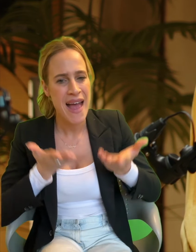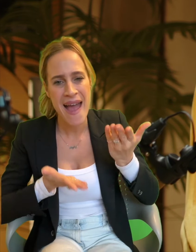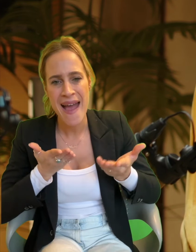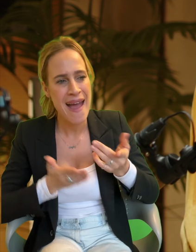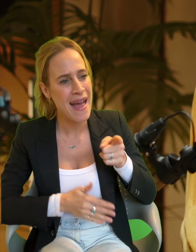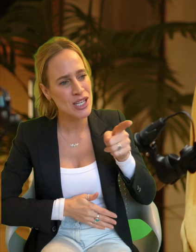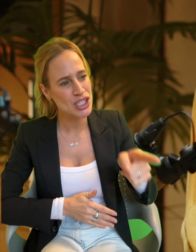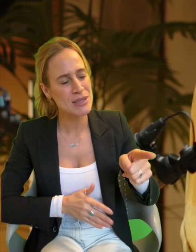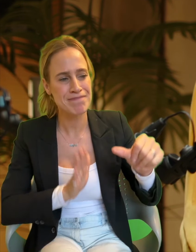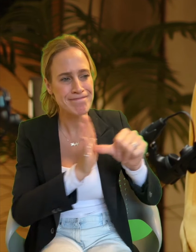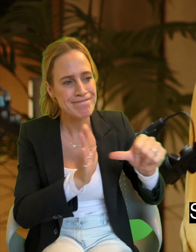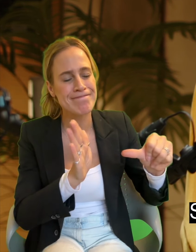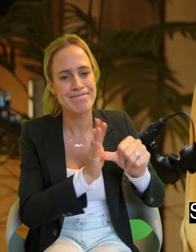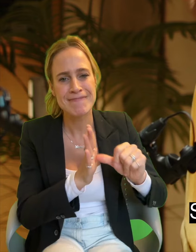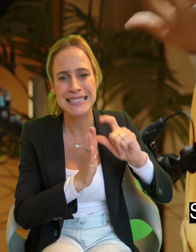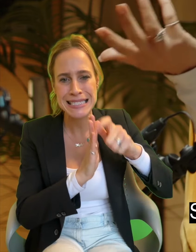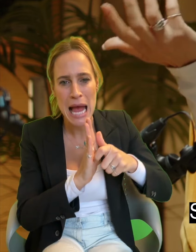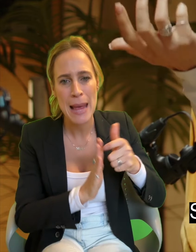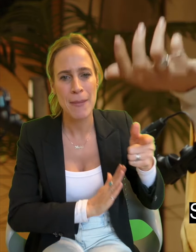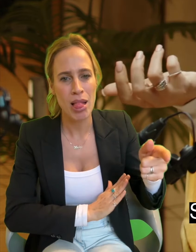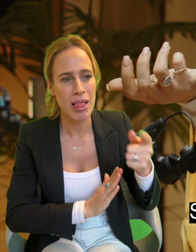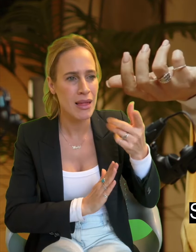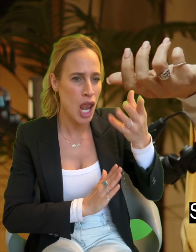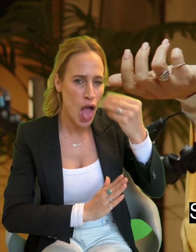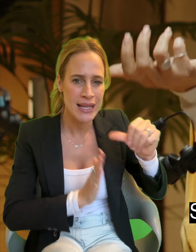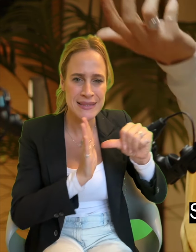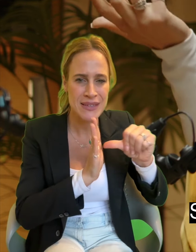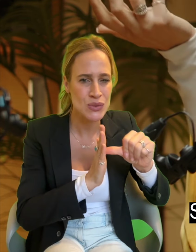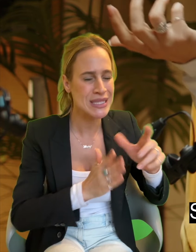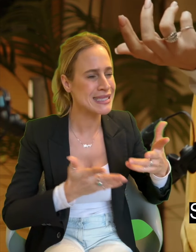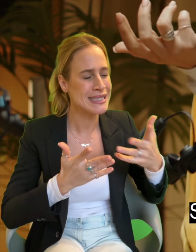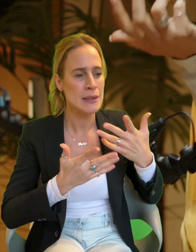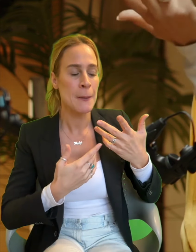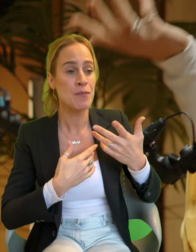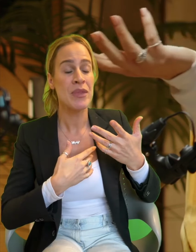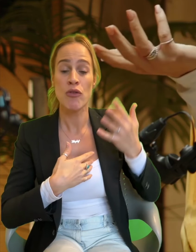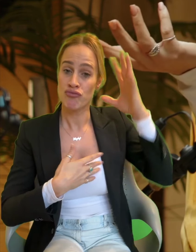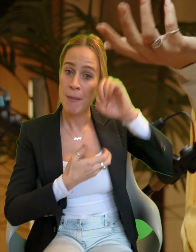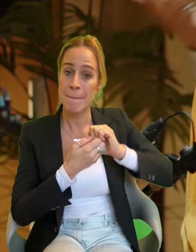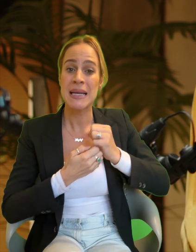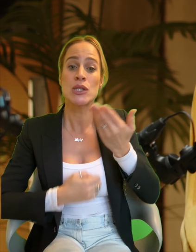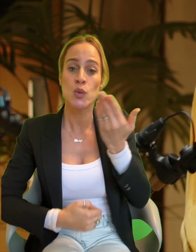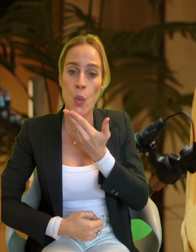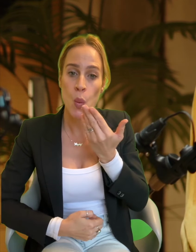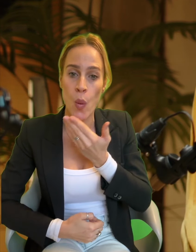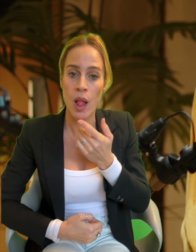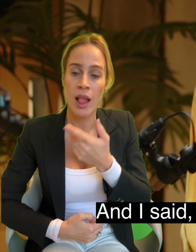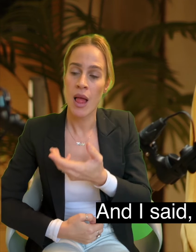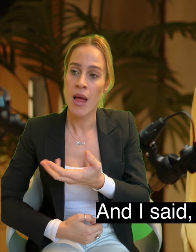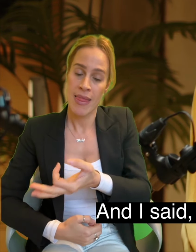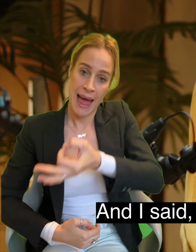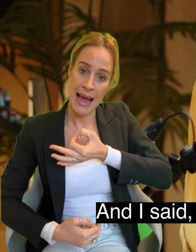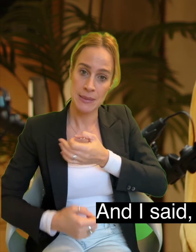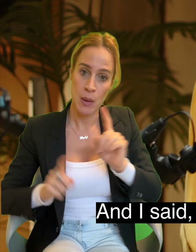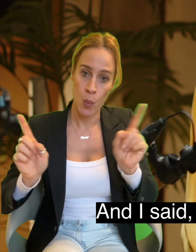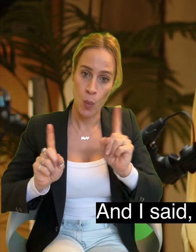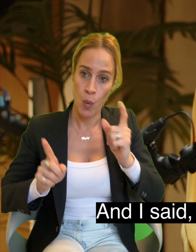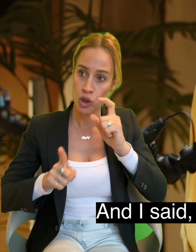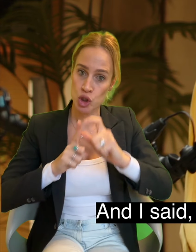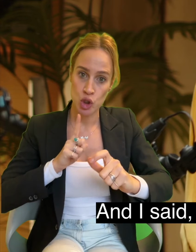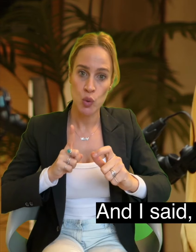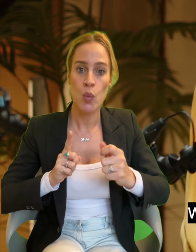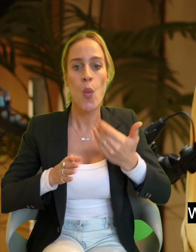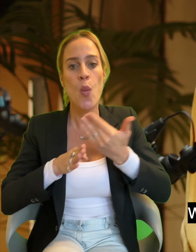started working, and that's it. So when at 16, they asked me, what do you want to do as your work experience? And I said, I'll go and work in a special needs school because